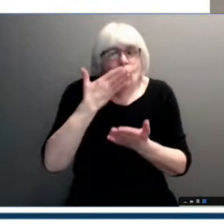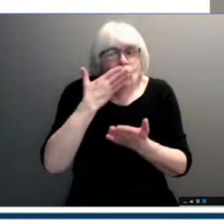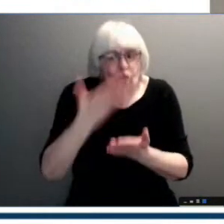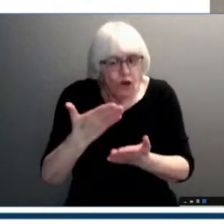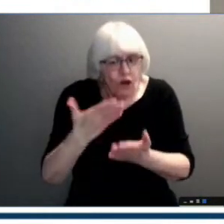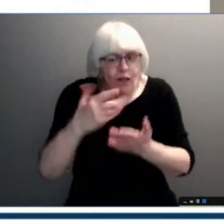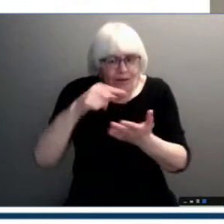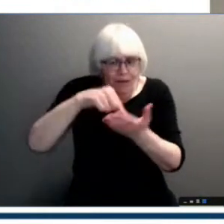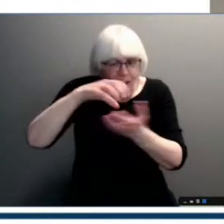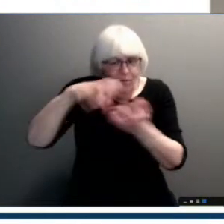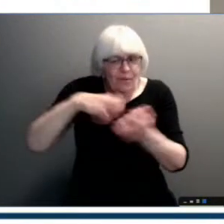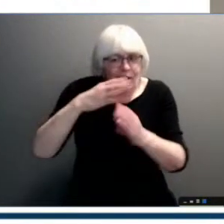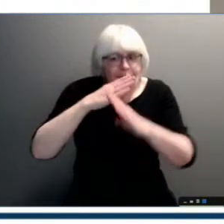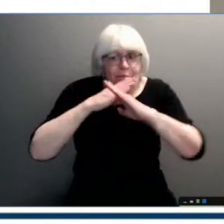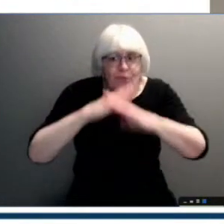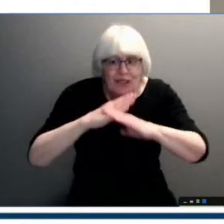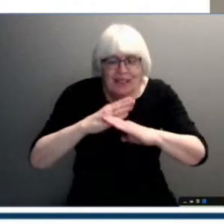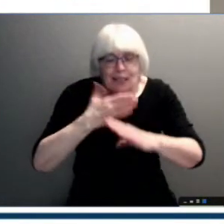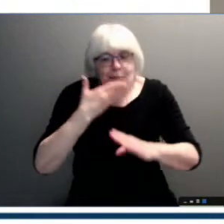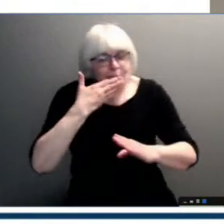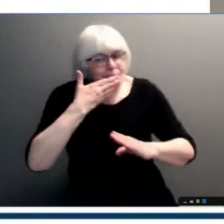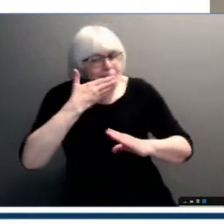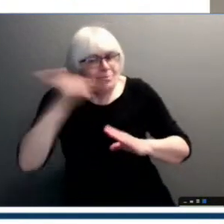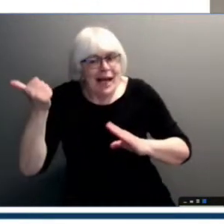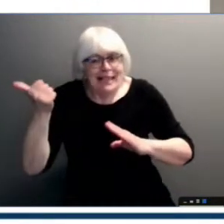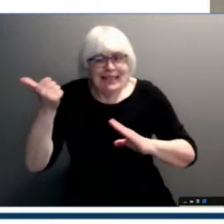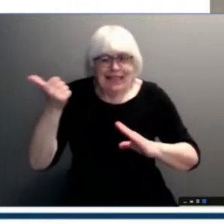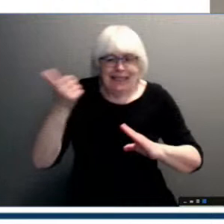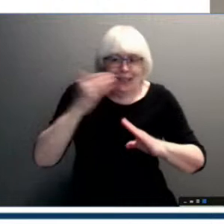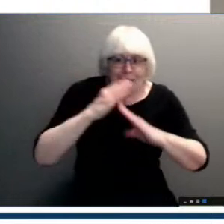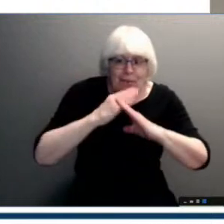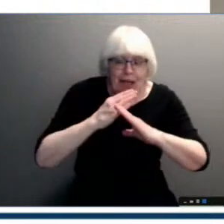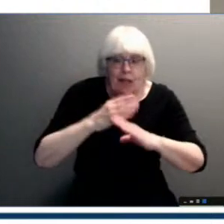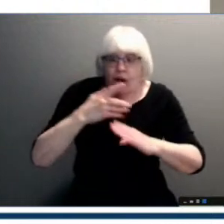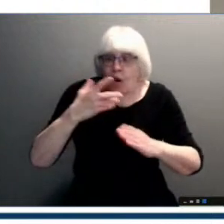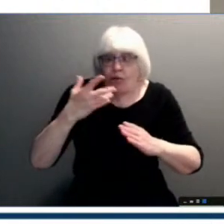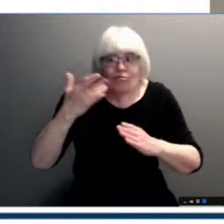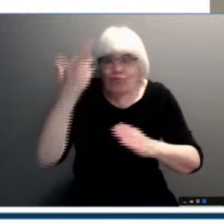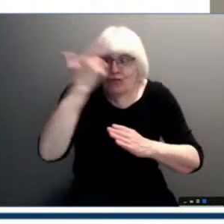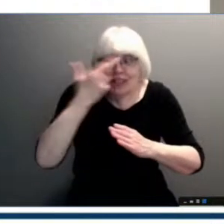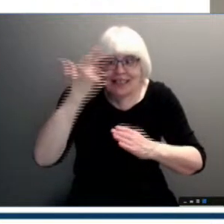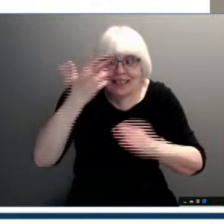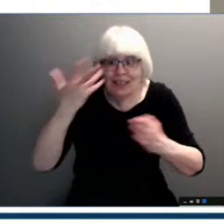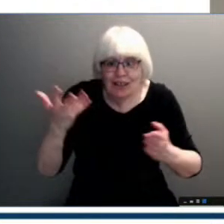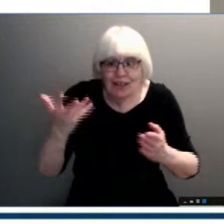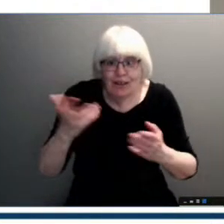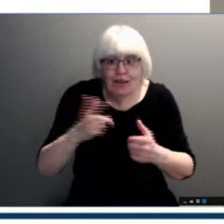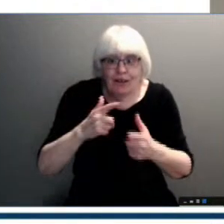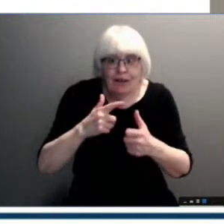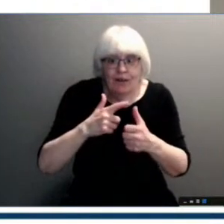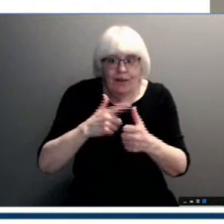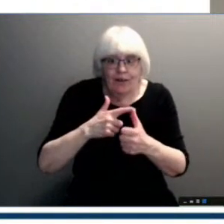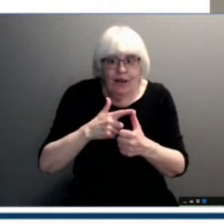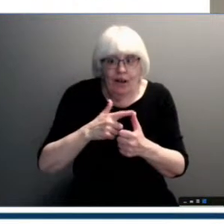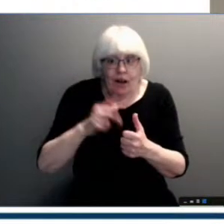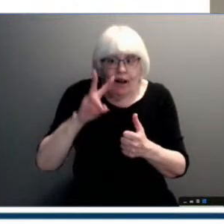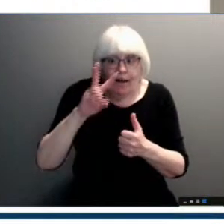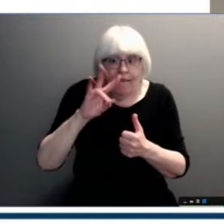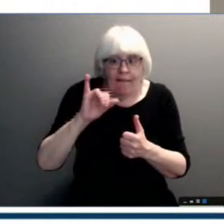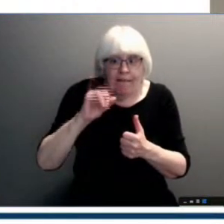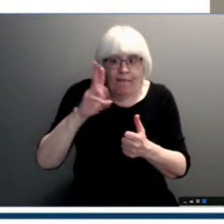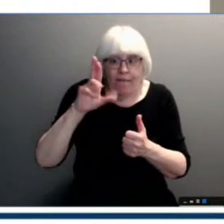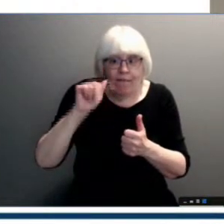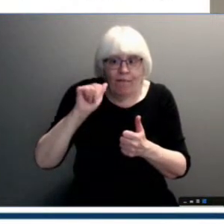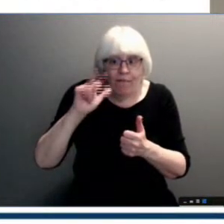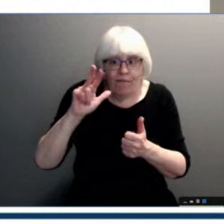of protection, immunity you get from the viral vector, AstraZeneca or Johnson & Johnson vaccines is slightly different from what you